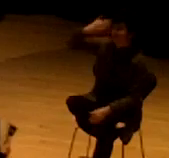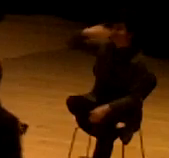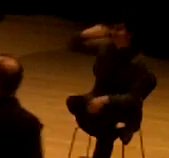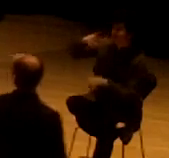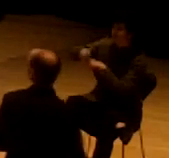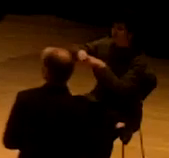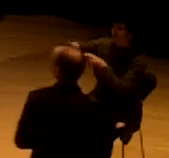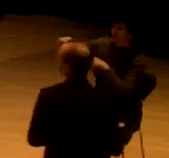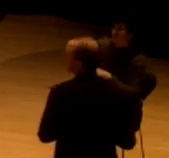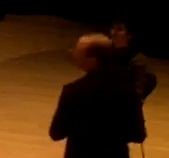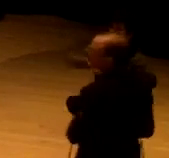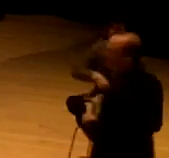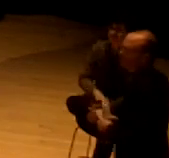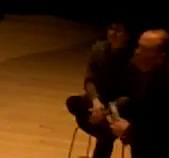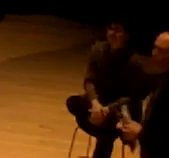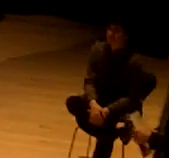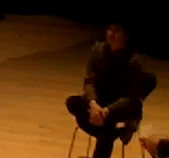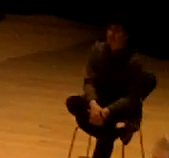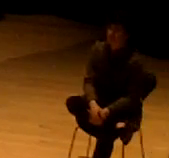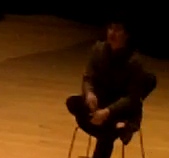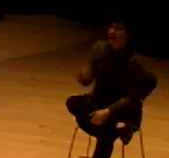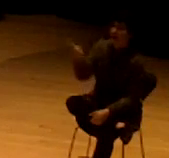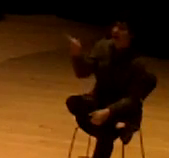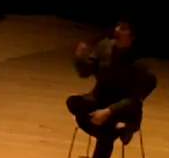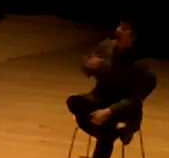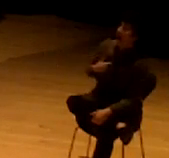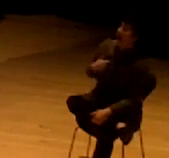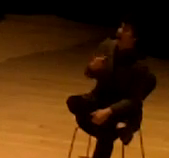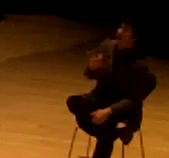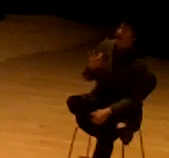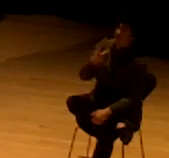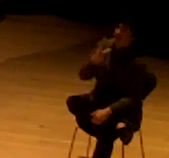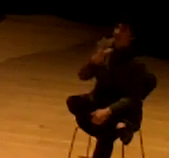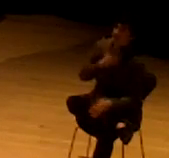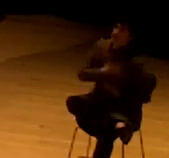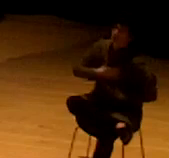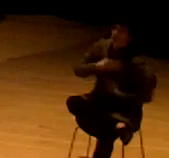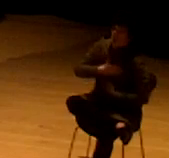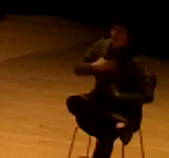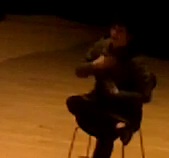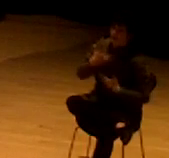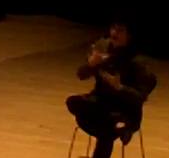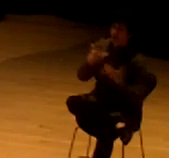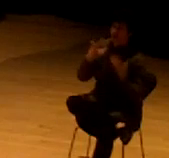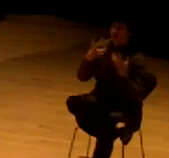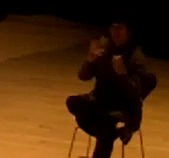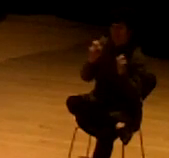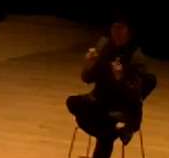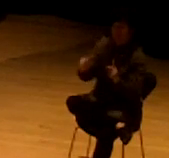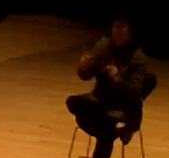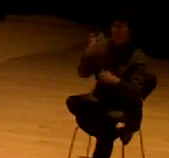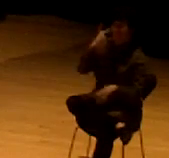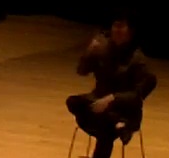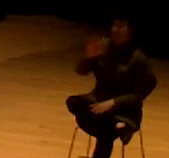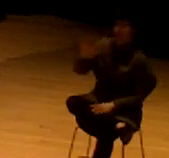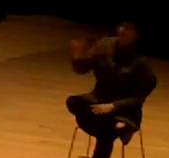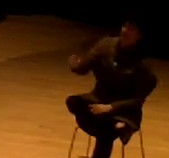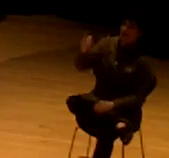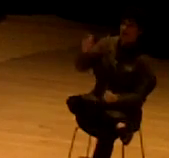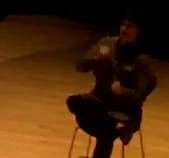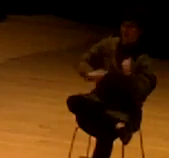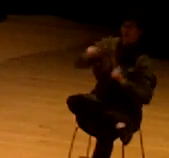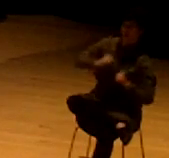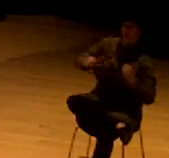debut performance, which was amazing. And I was just wondering if you guys are going to do another piece together,